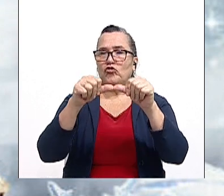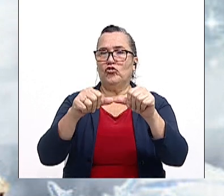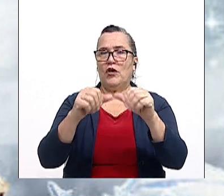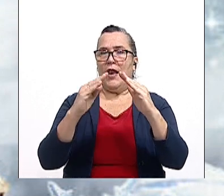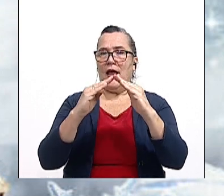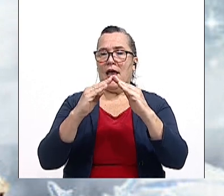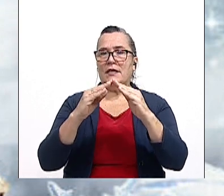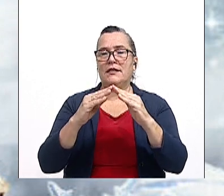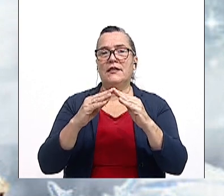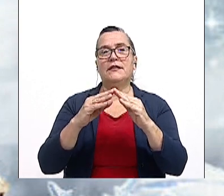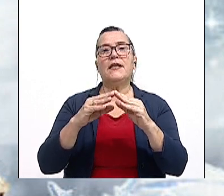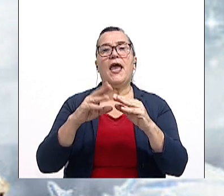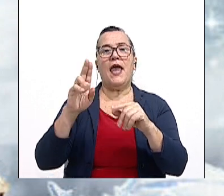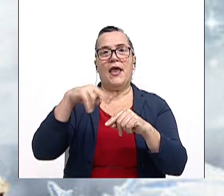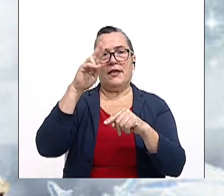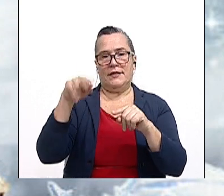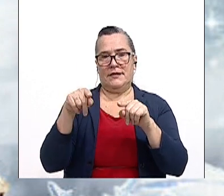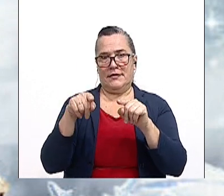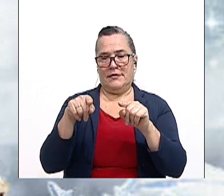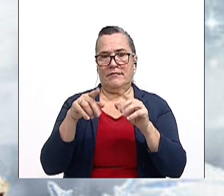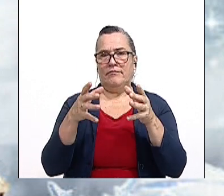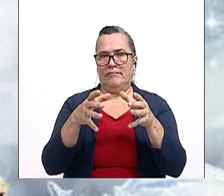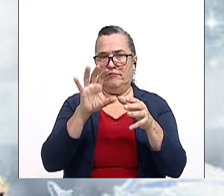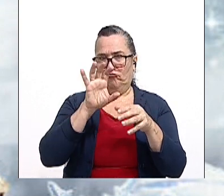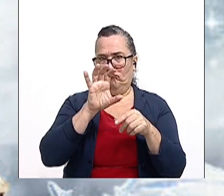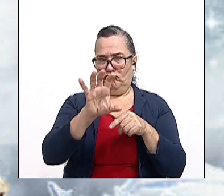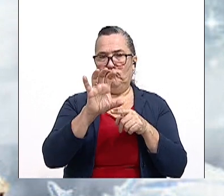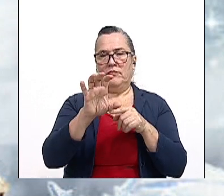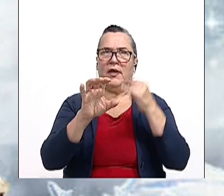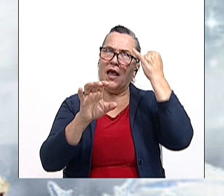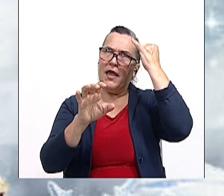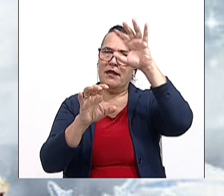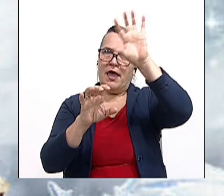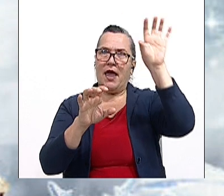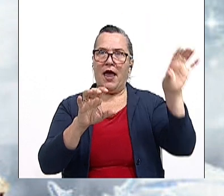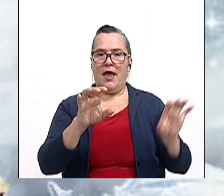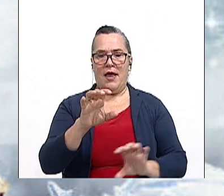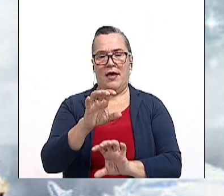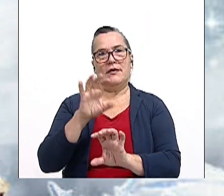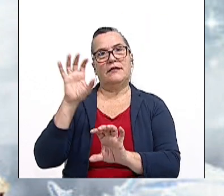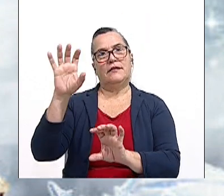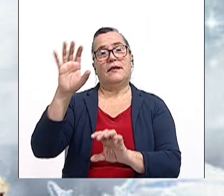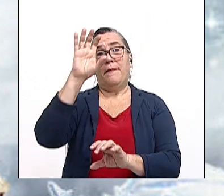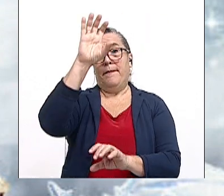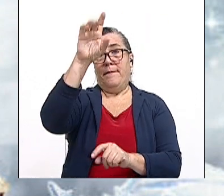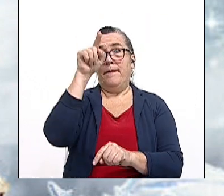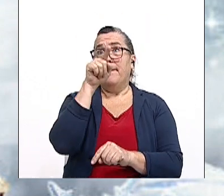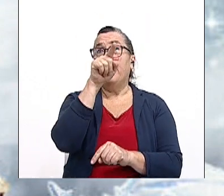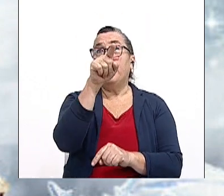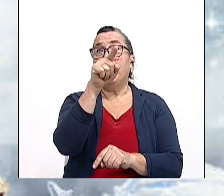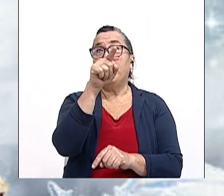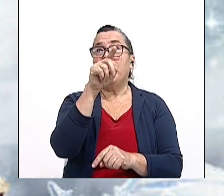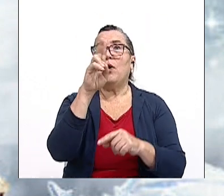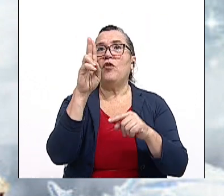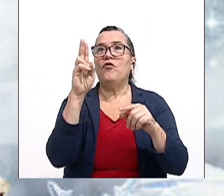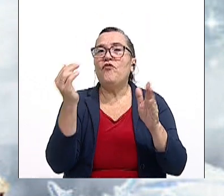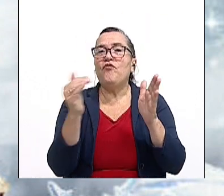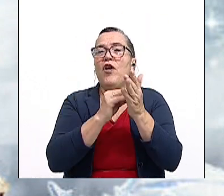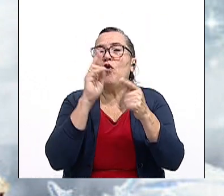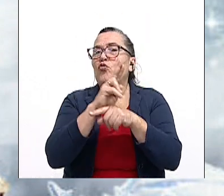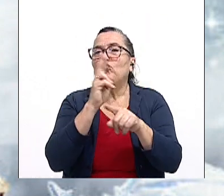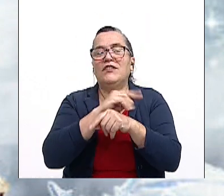During Christmas. Okay, so what are the ideas that we have? First, reuse